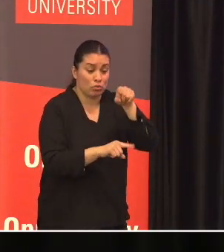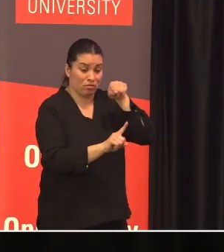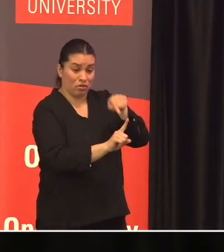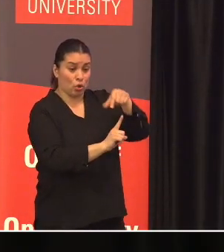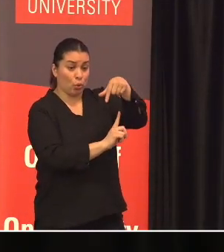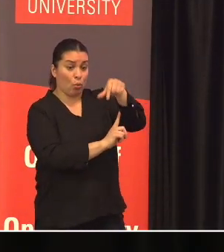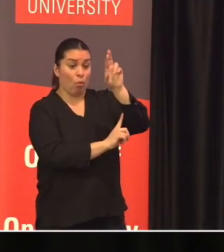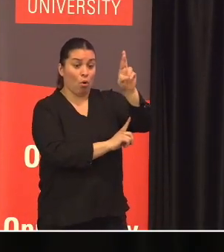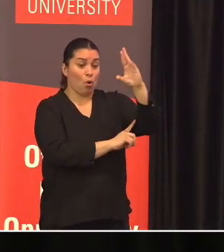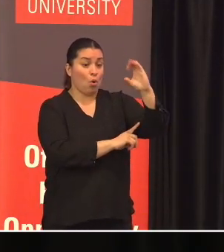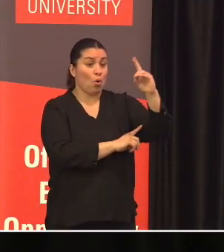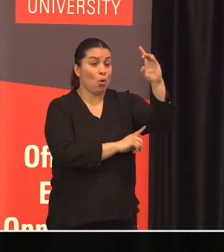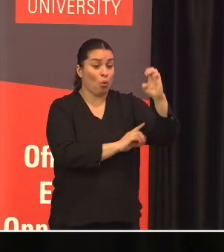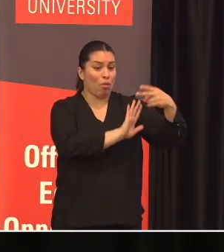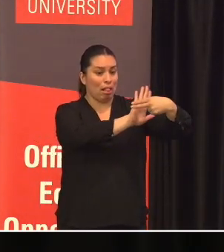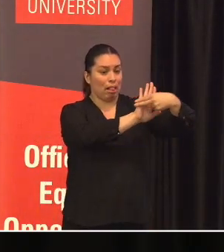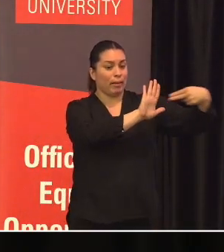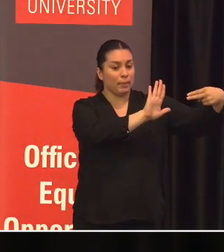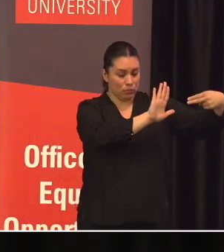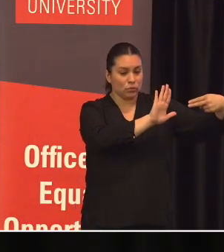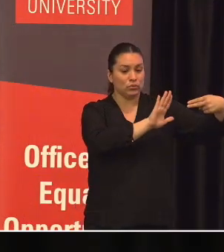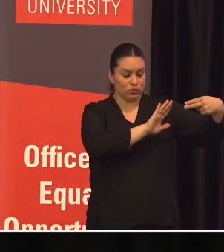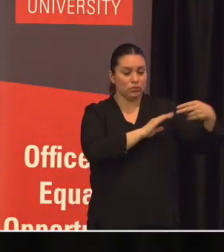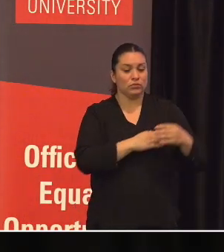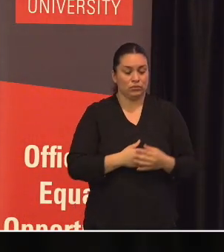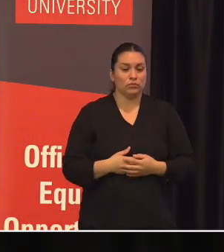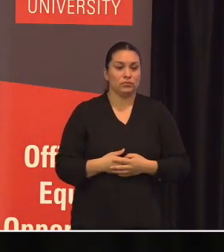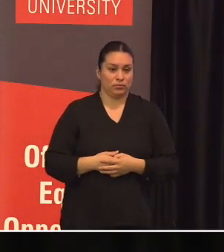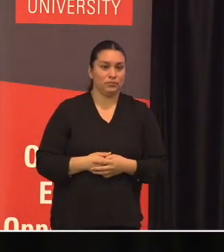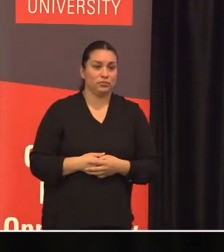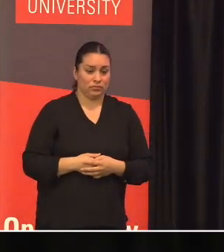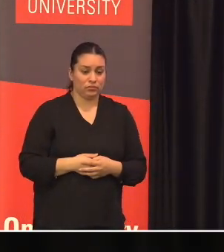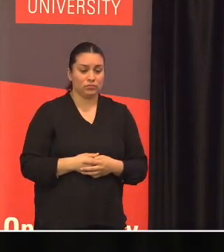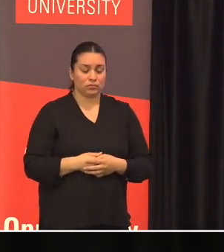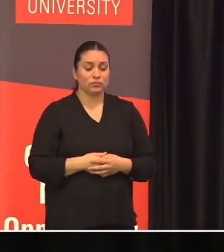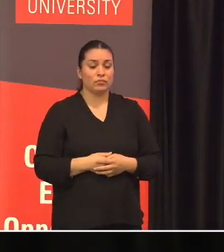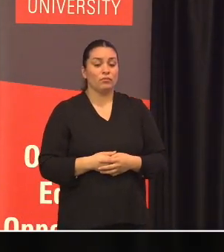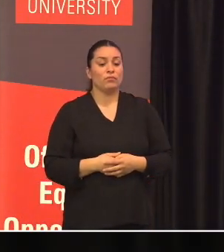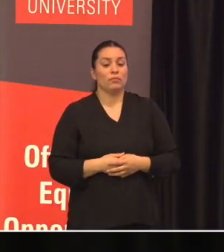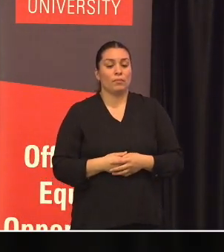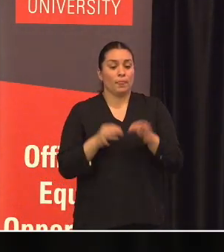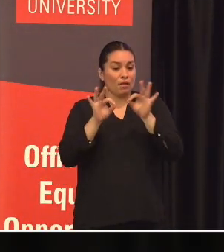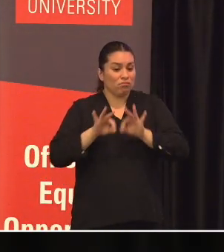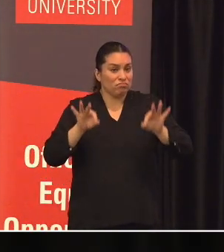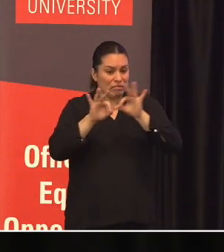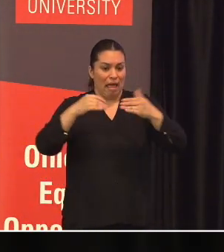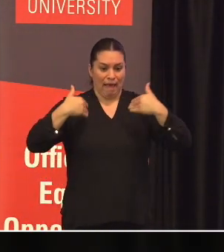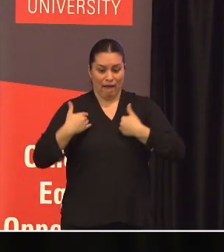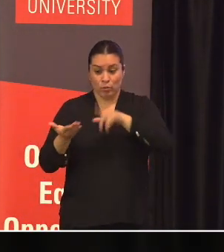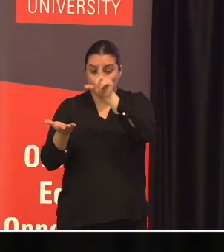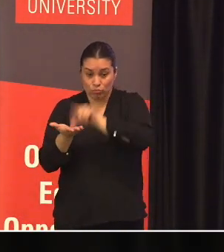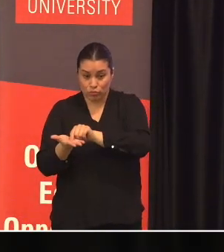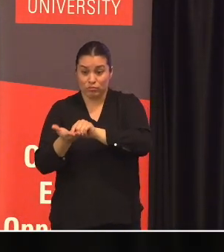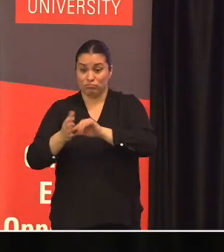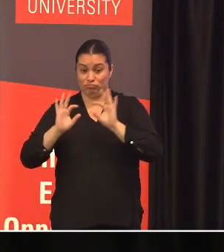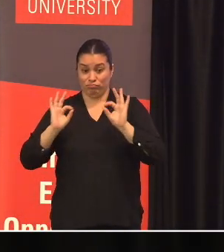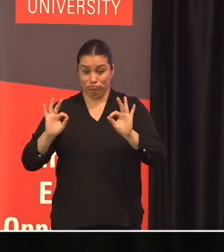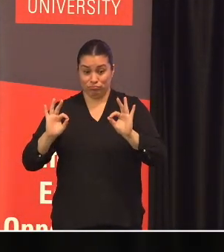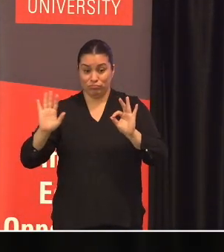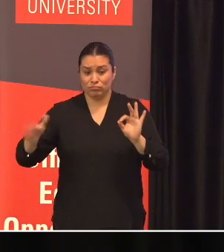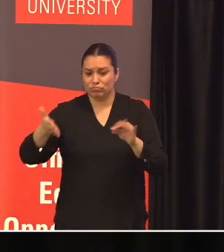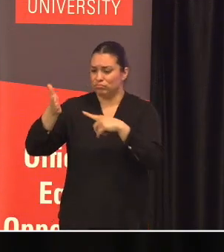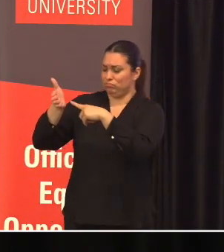is. Also, have an accessible electronic copy and put in there somewhere, if you would